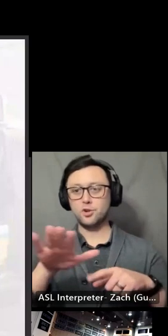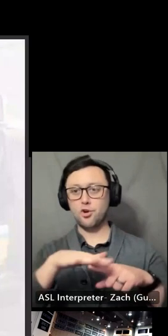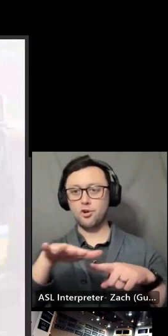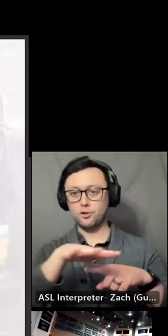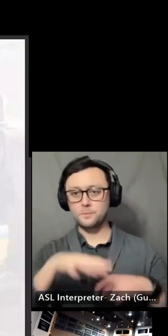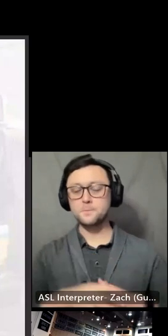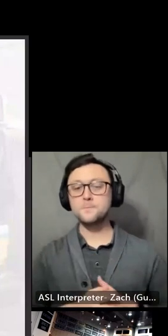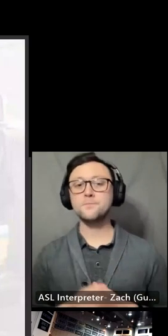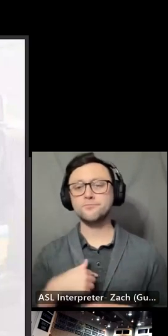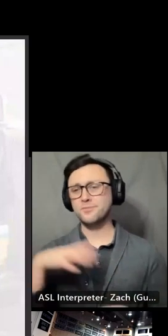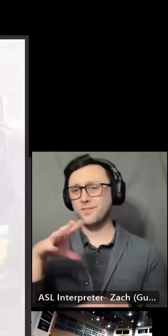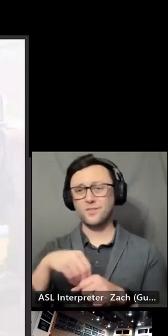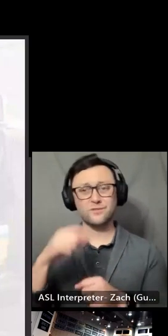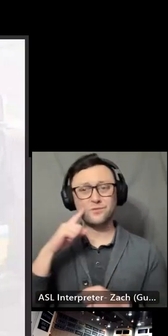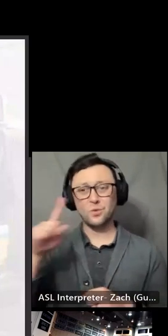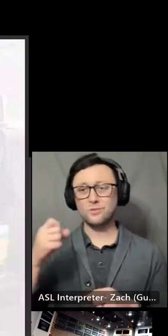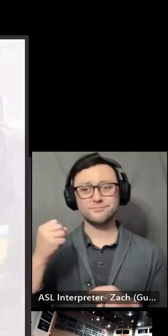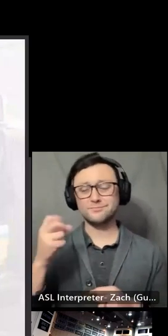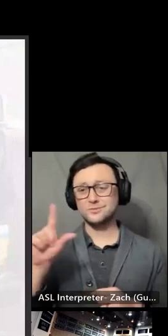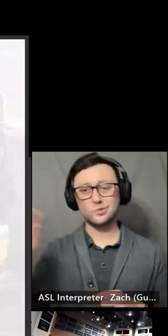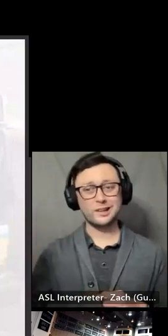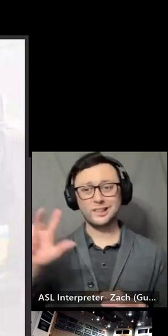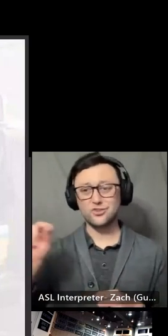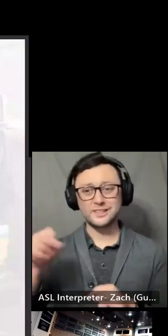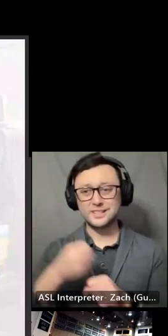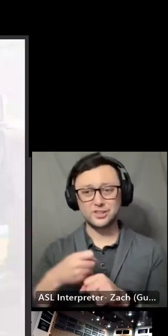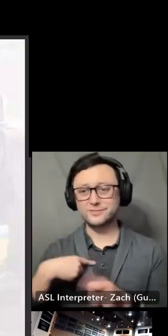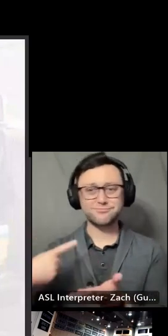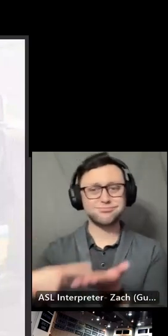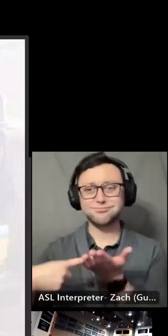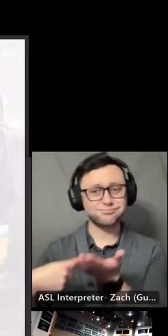involved for decades in discussions.